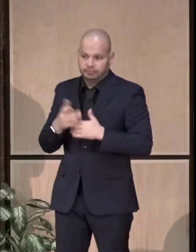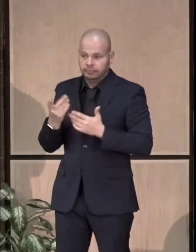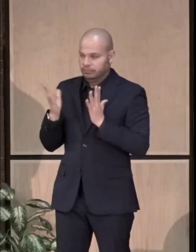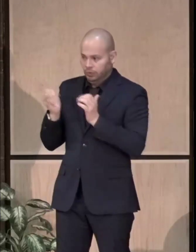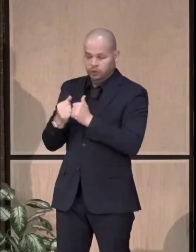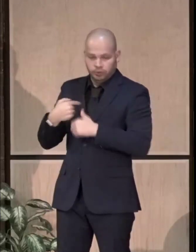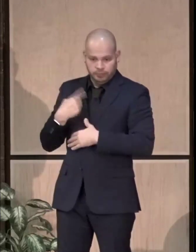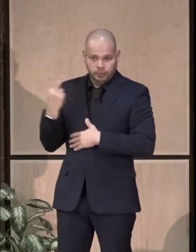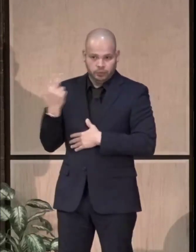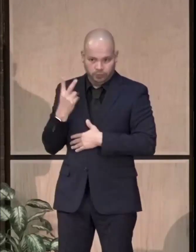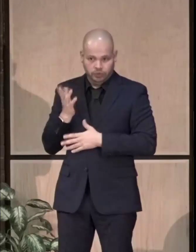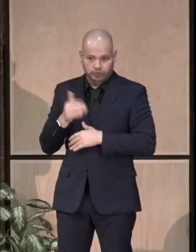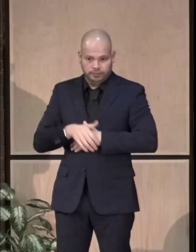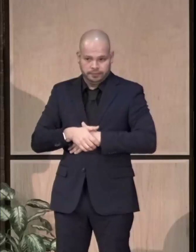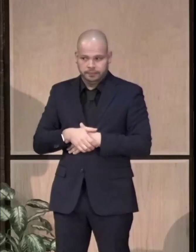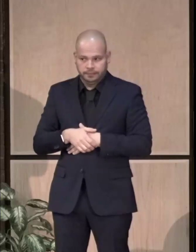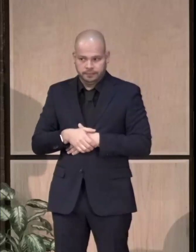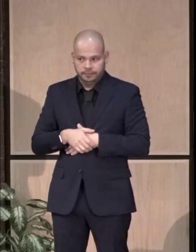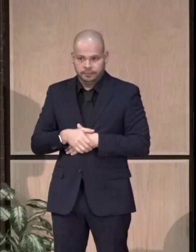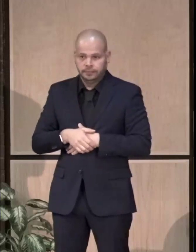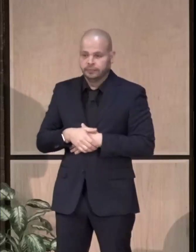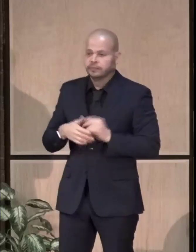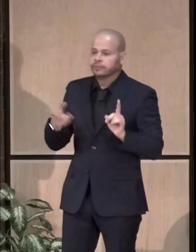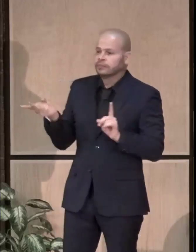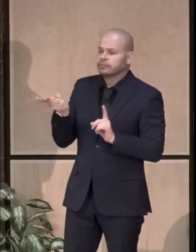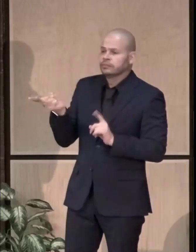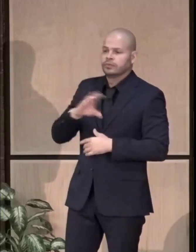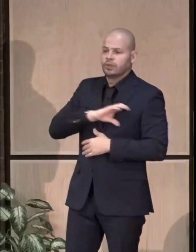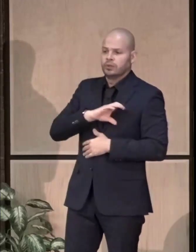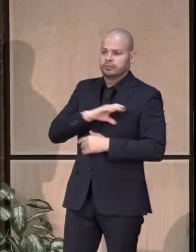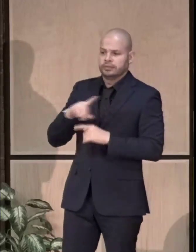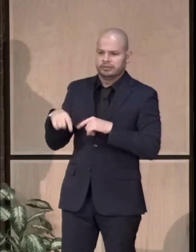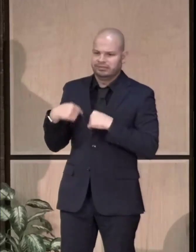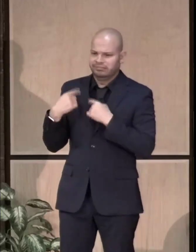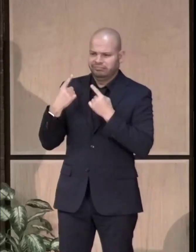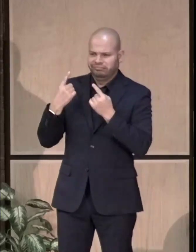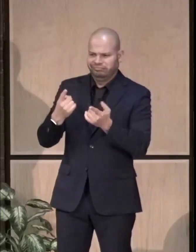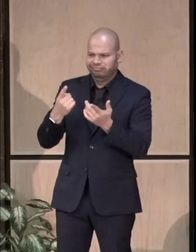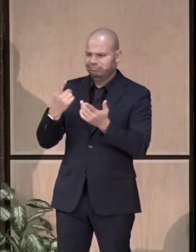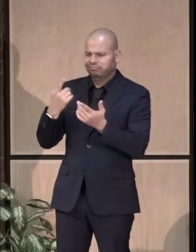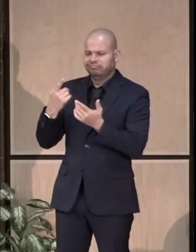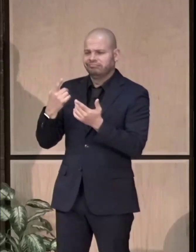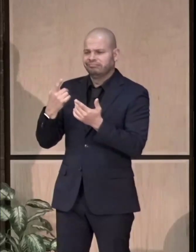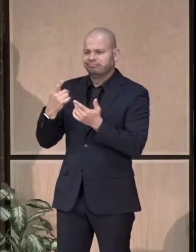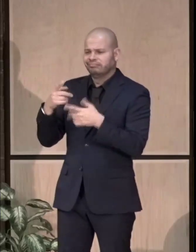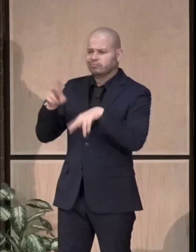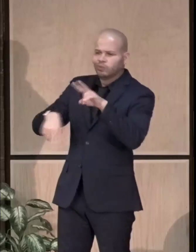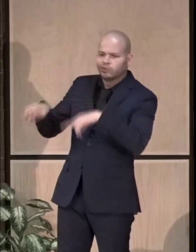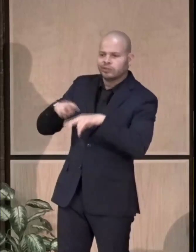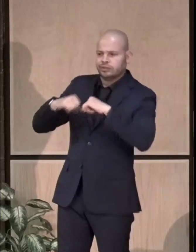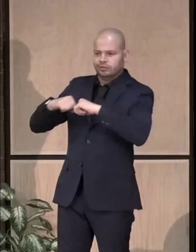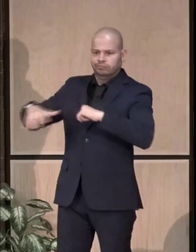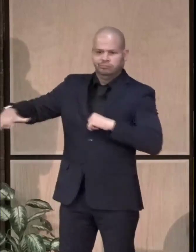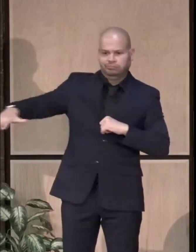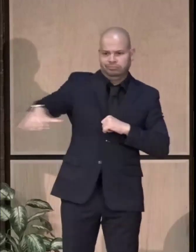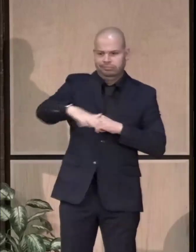of the Saco police team that was protecting the reserve. They